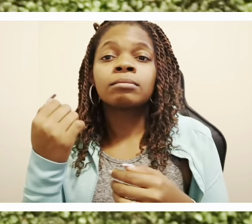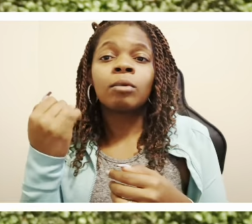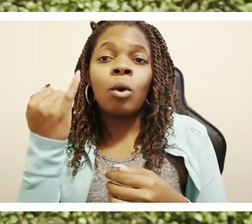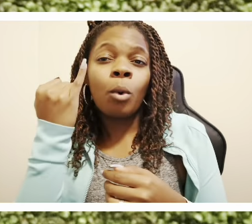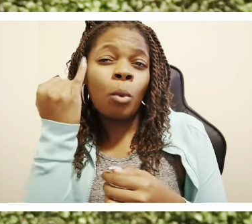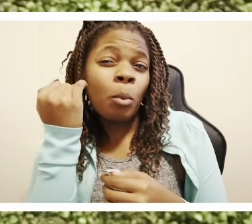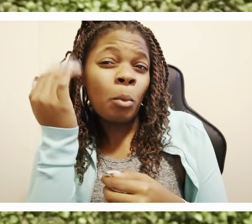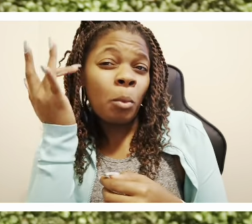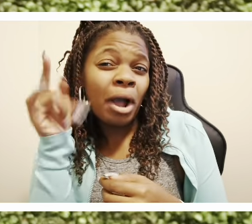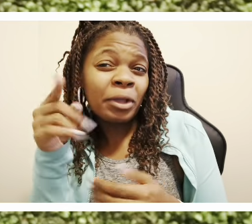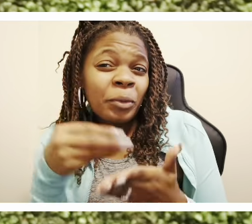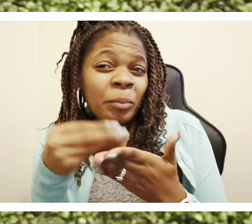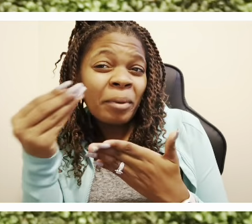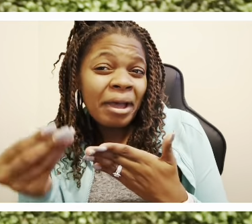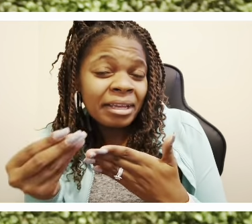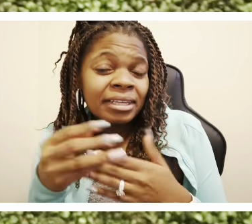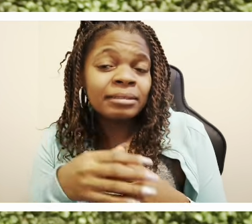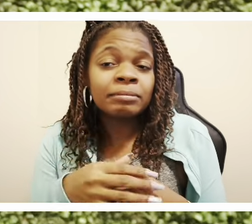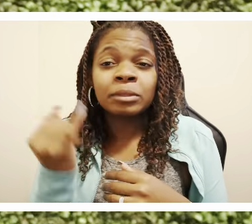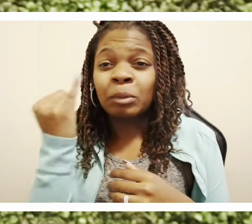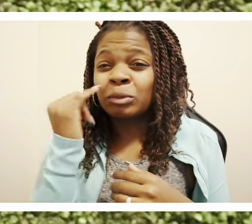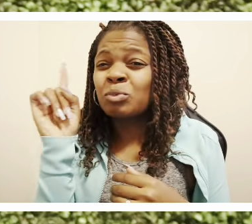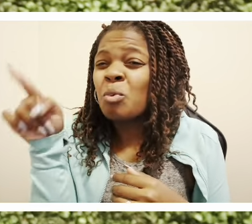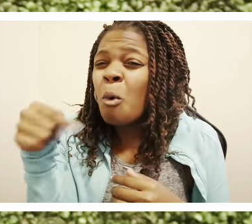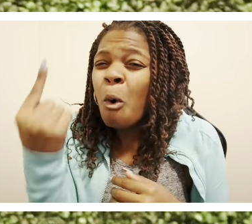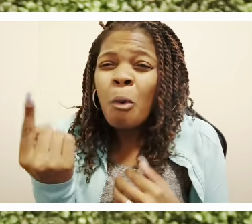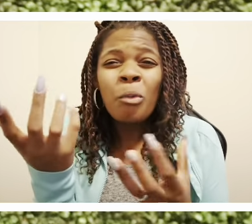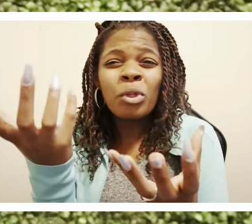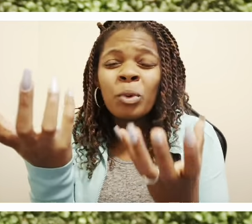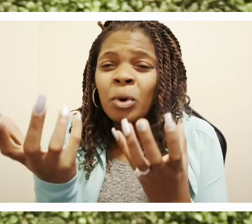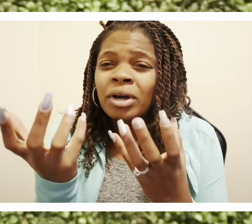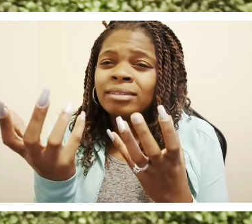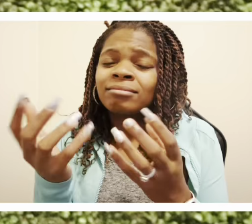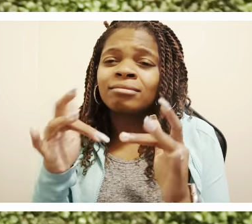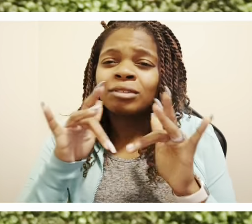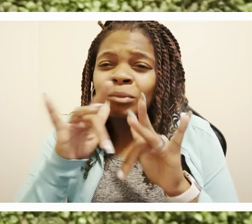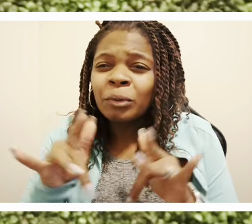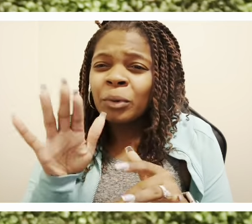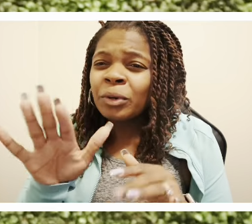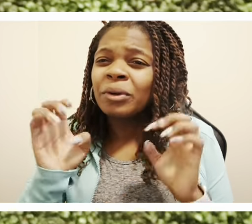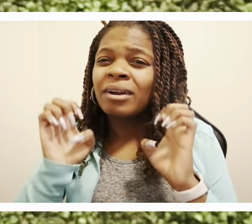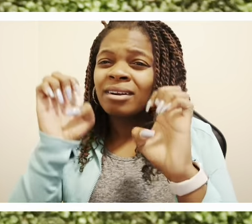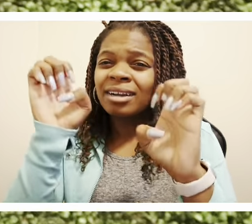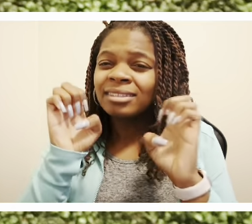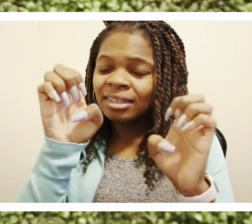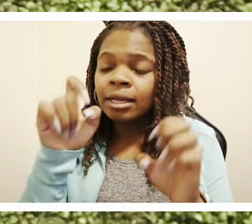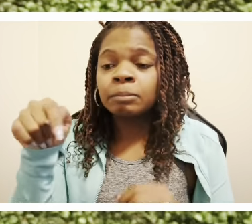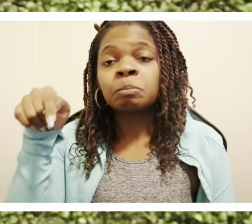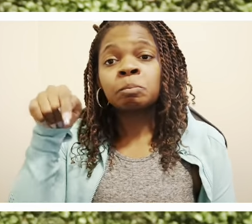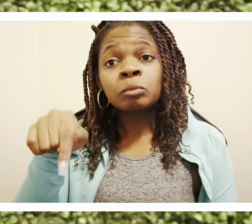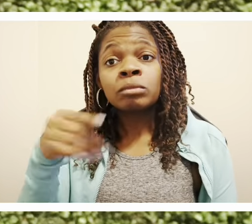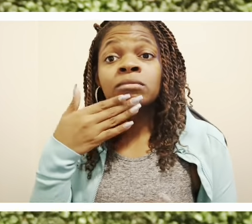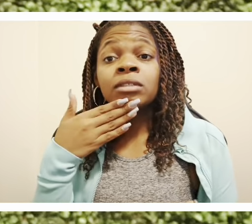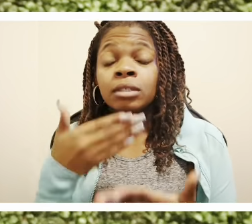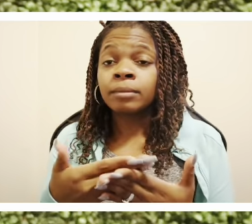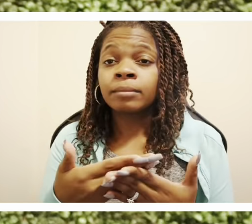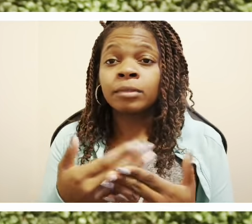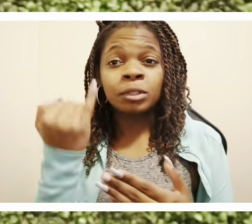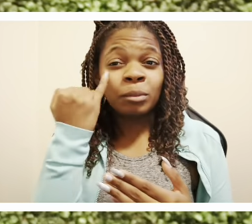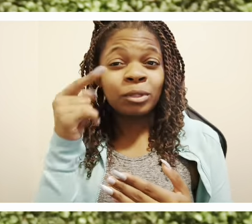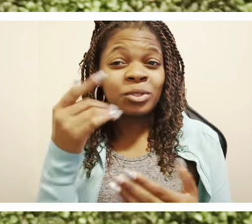I think if you really are not concerned about everything else and you really just want a fitness tracker, a Fitbit is a good